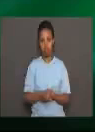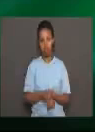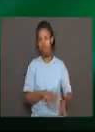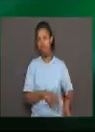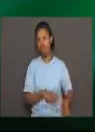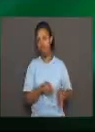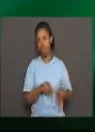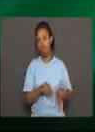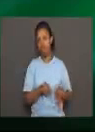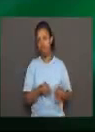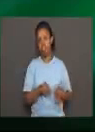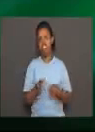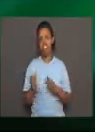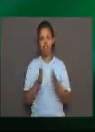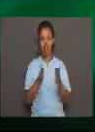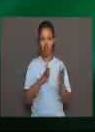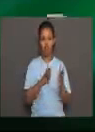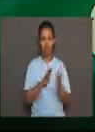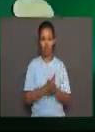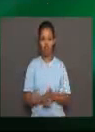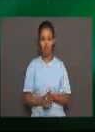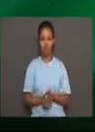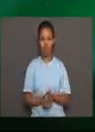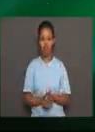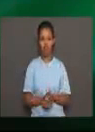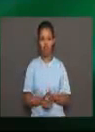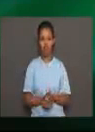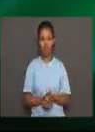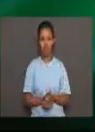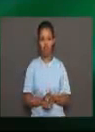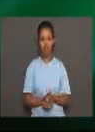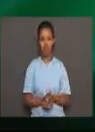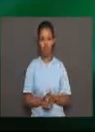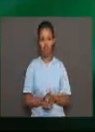Students, let's get ready.